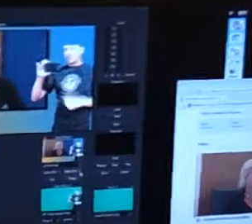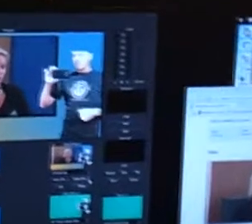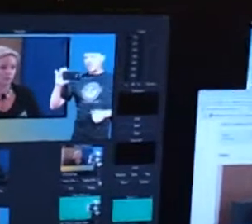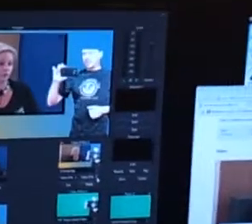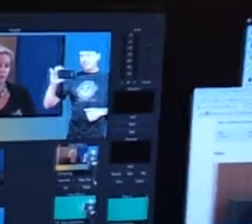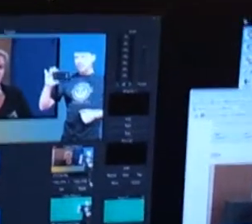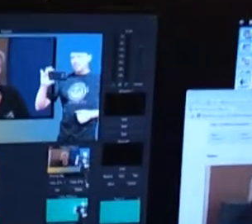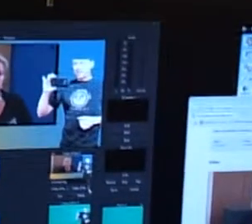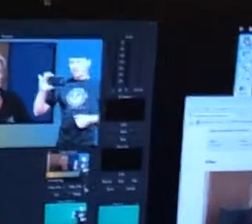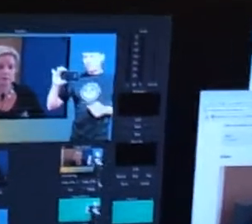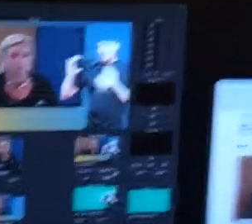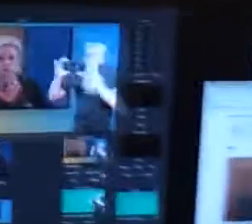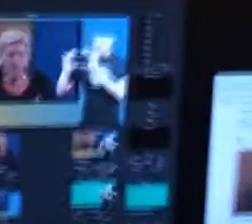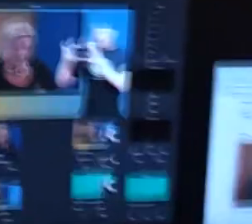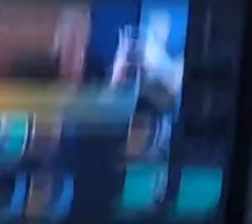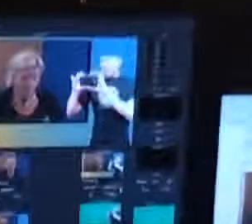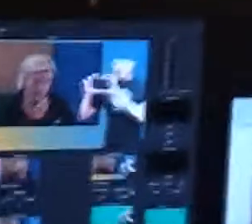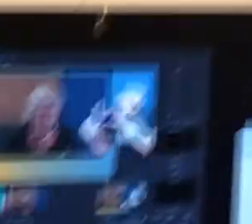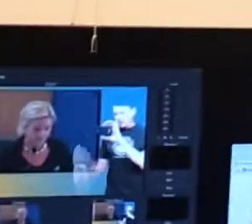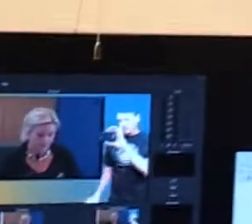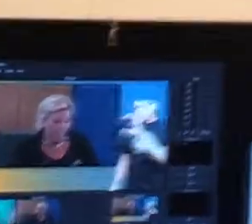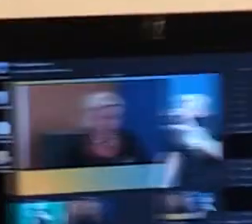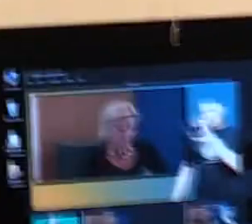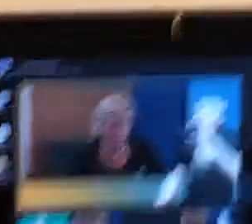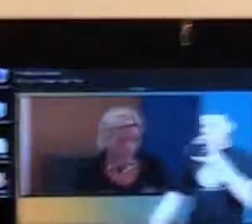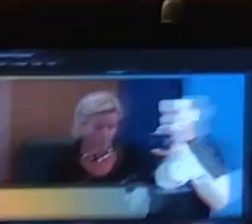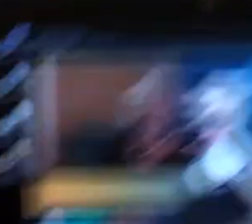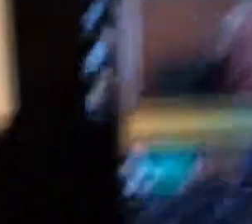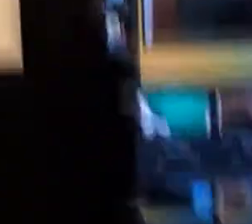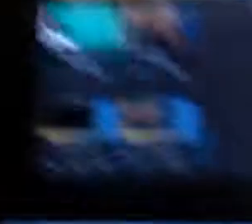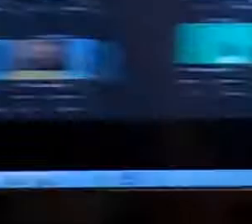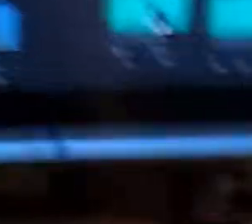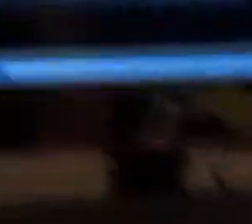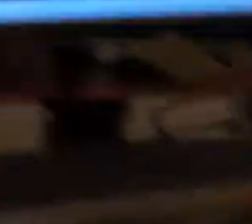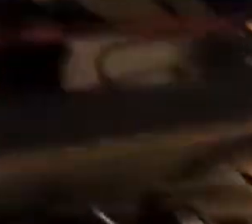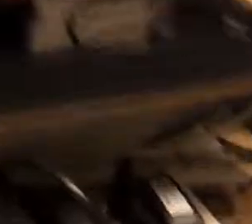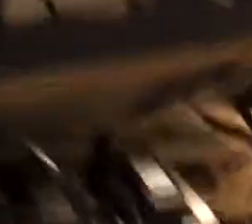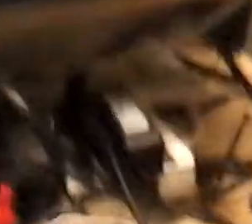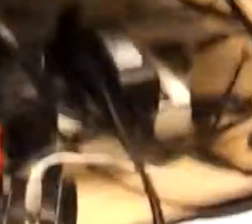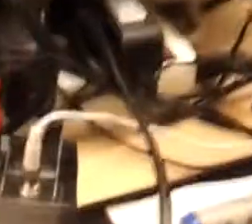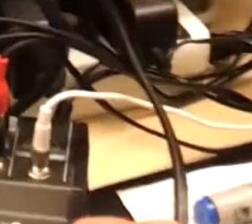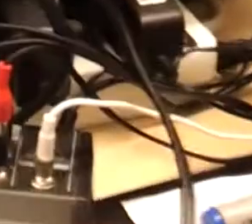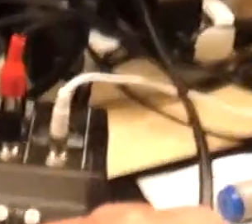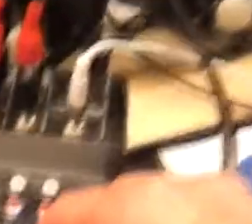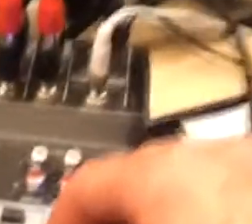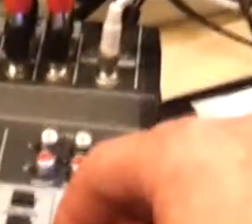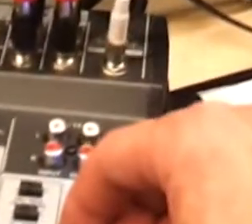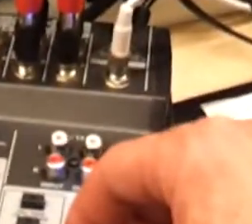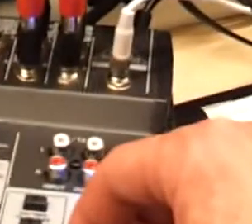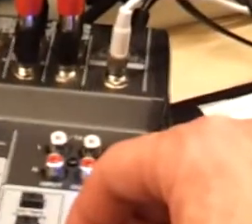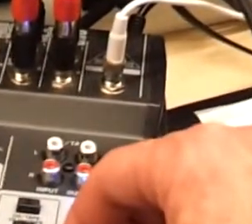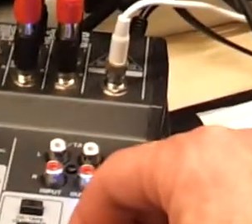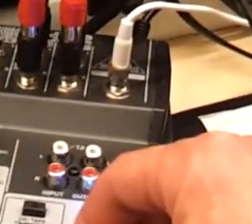demand video on this big screen and of course there is audio as well so if I turn up the volume here with the mixer we're taking the